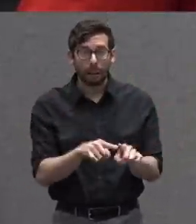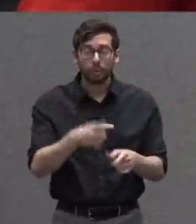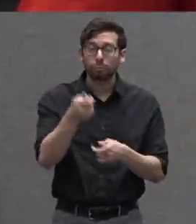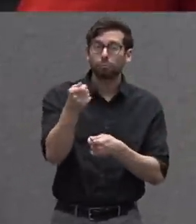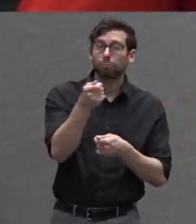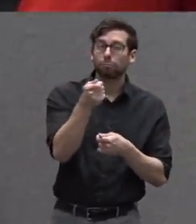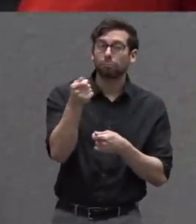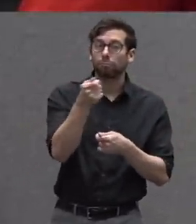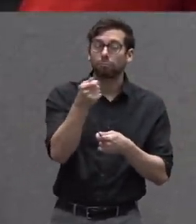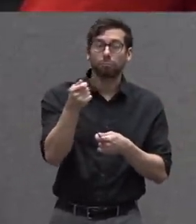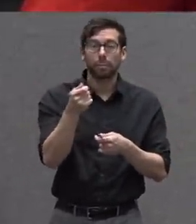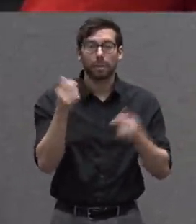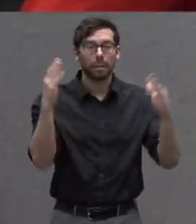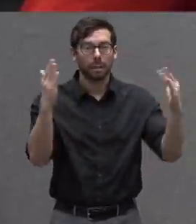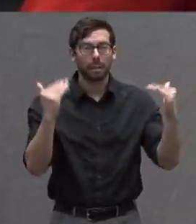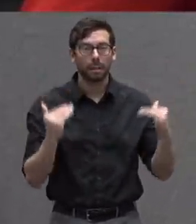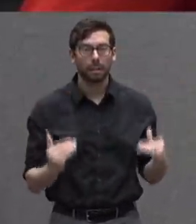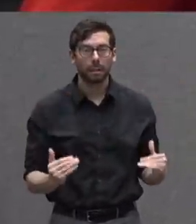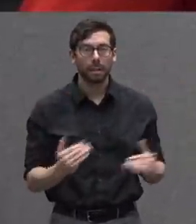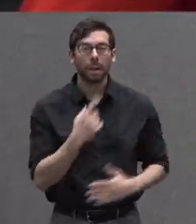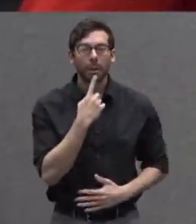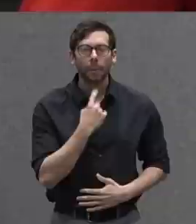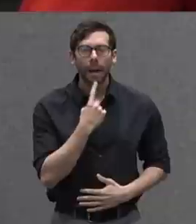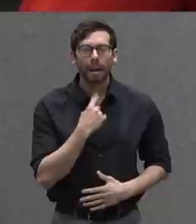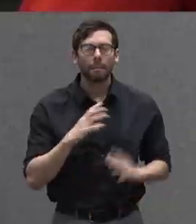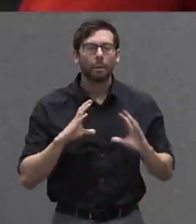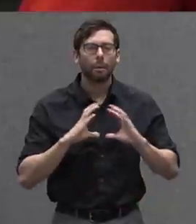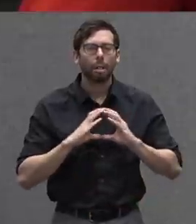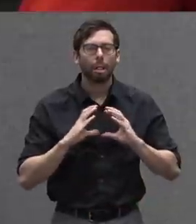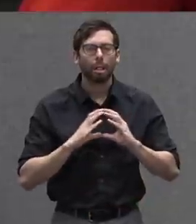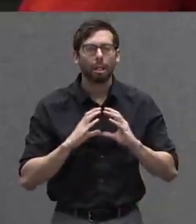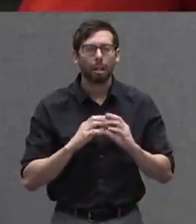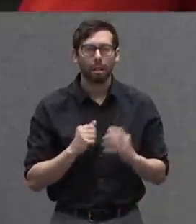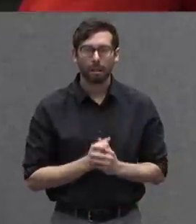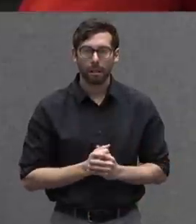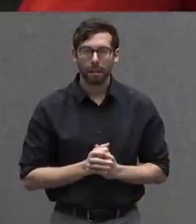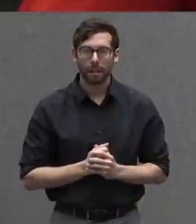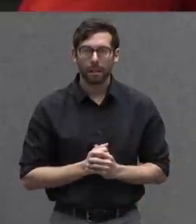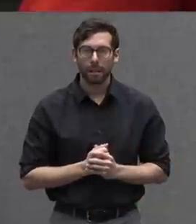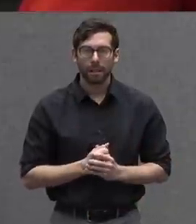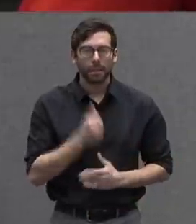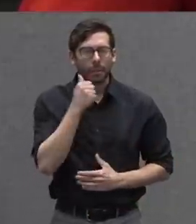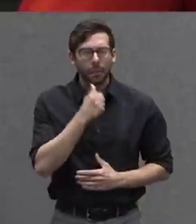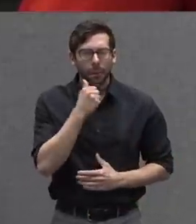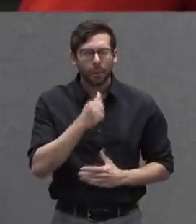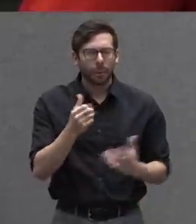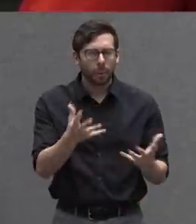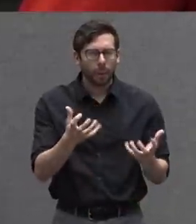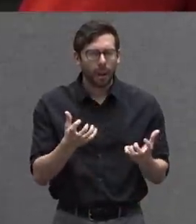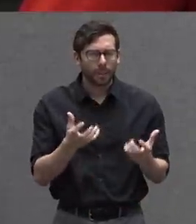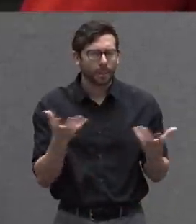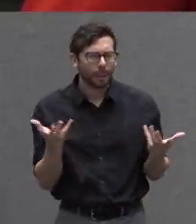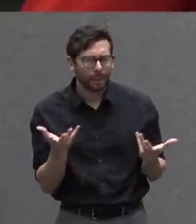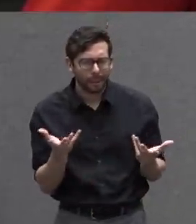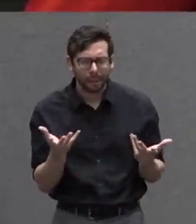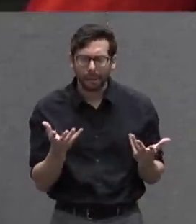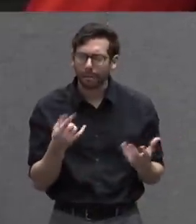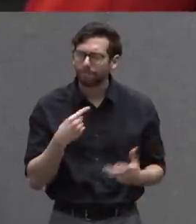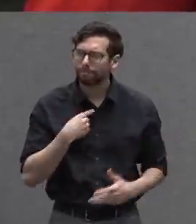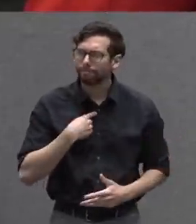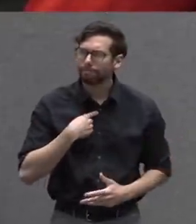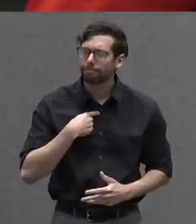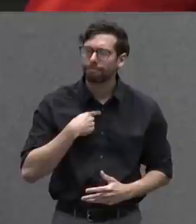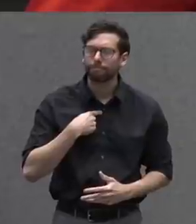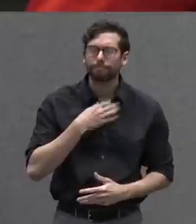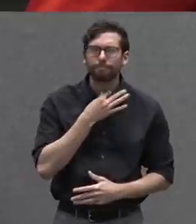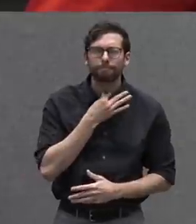Here's a red ball. I wonder what she's wanting. I wonder what her feelings